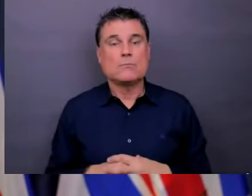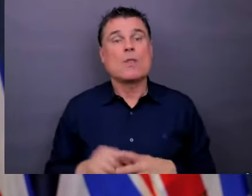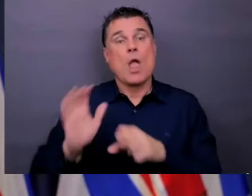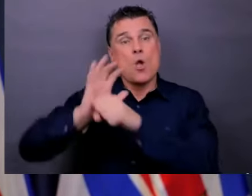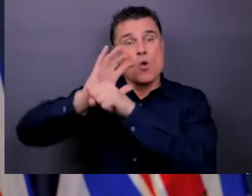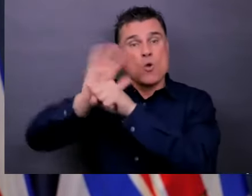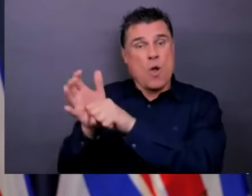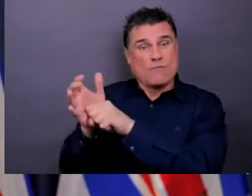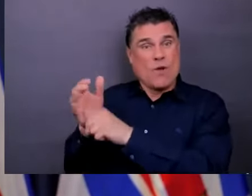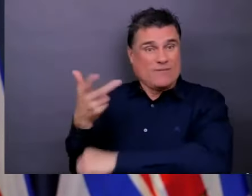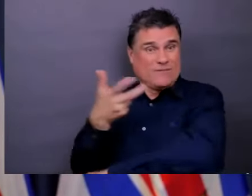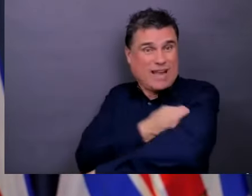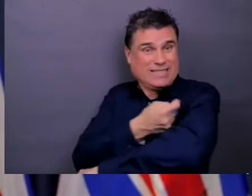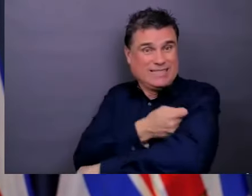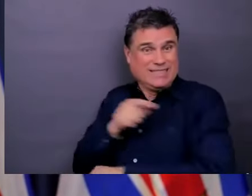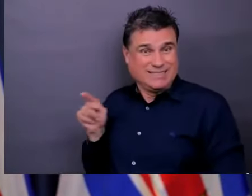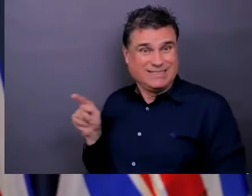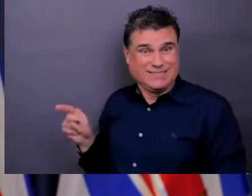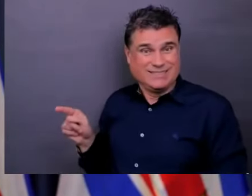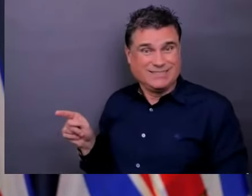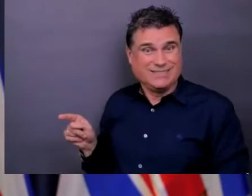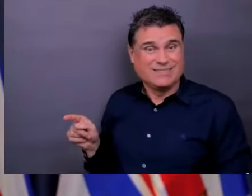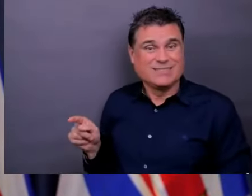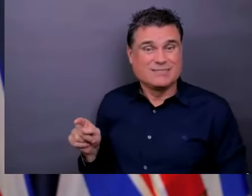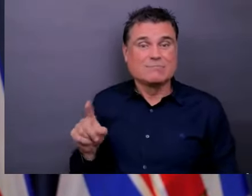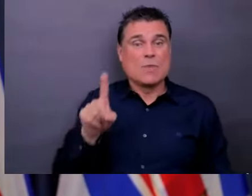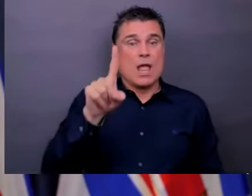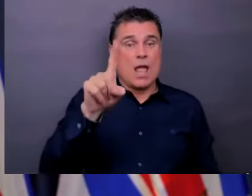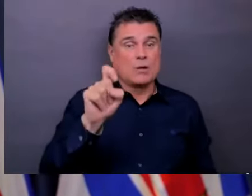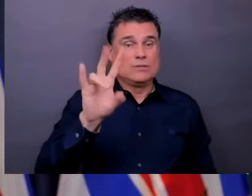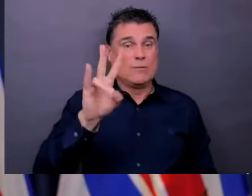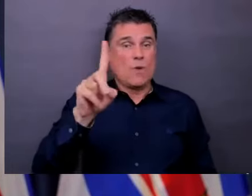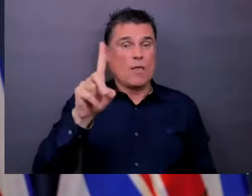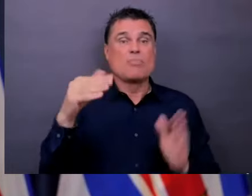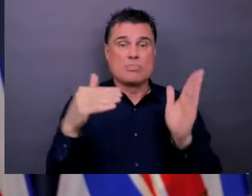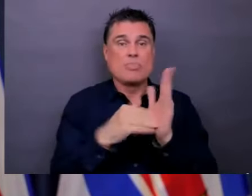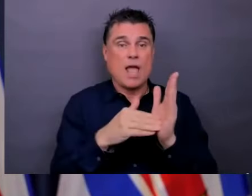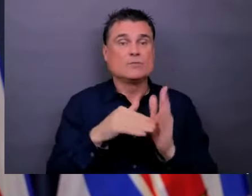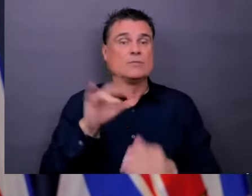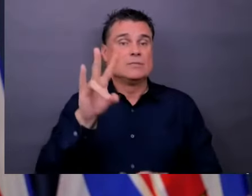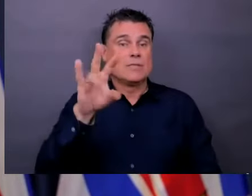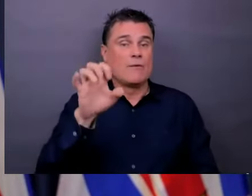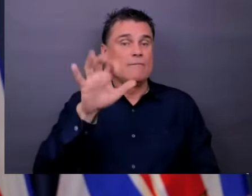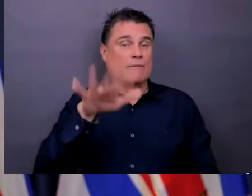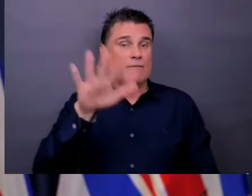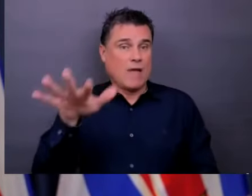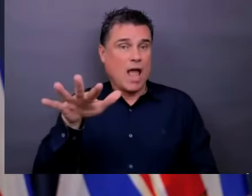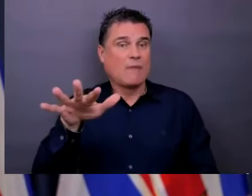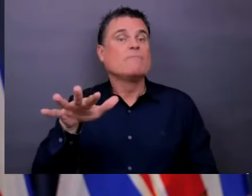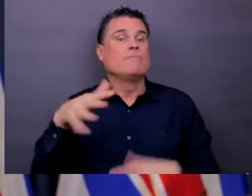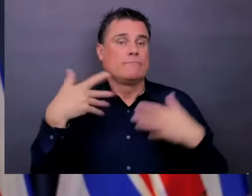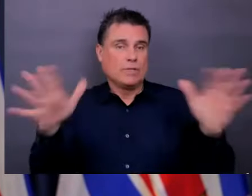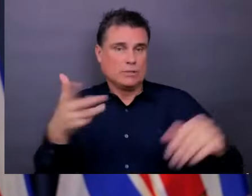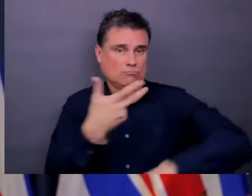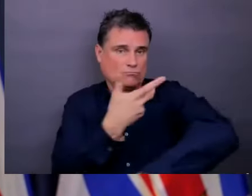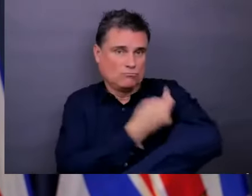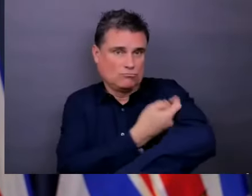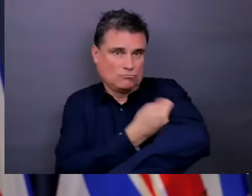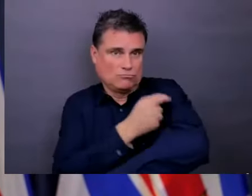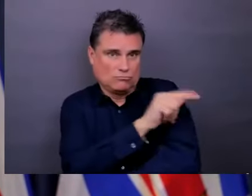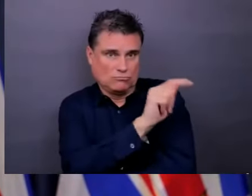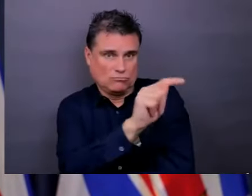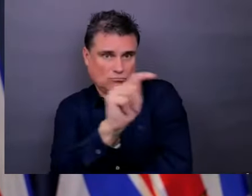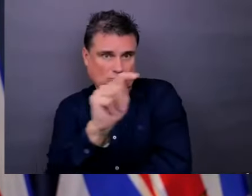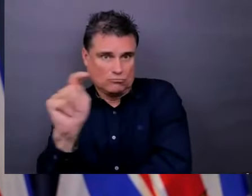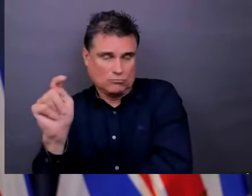171,755 doses of influenza have been delivered. Just to put that in context in terms of some important sectors, that's